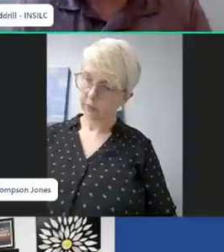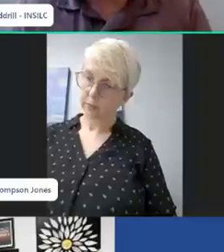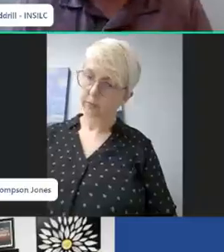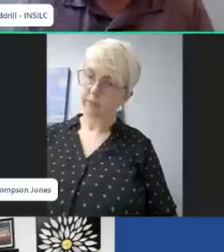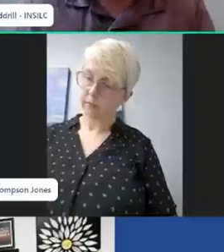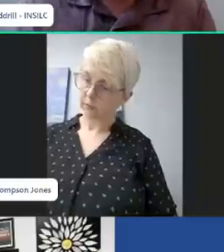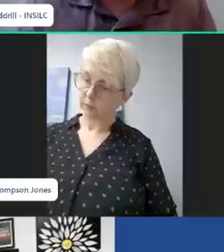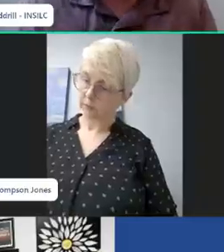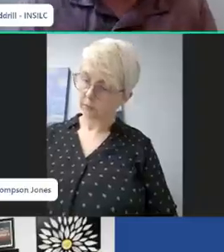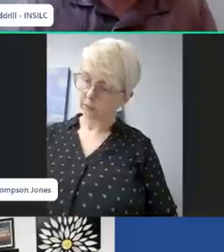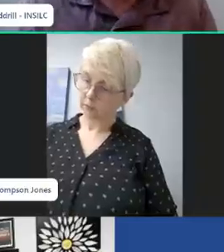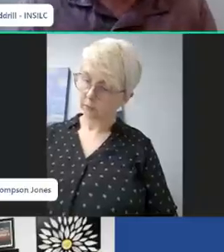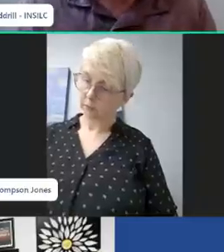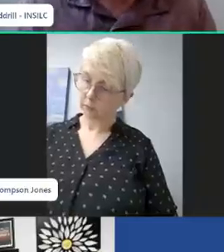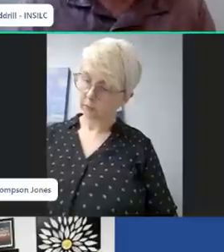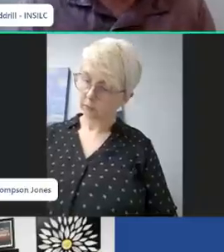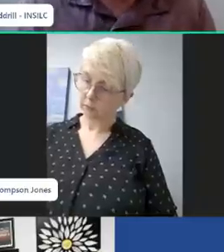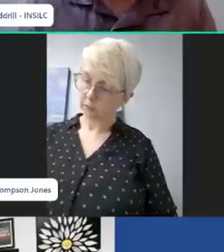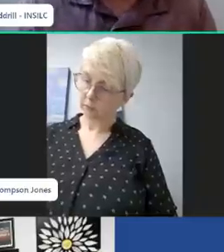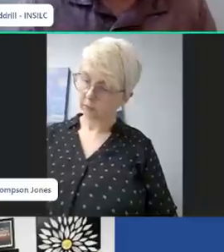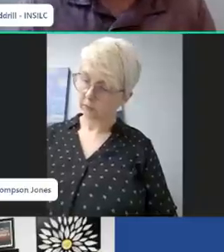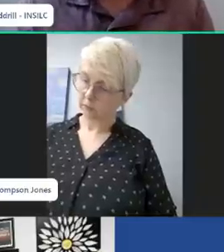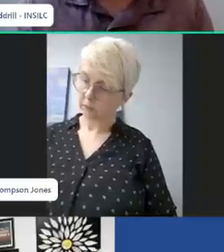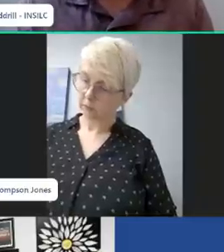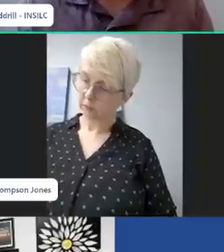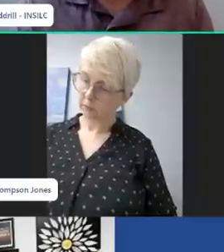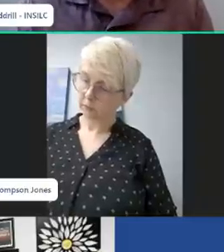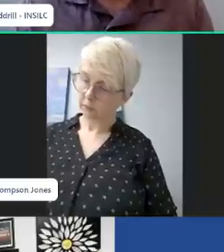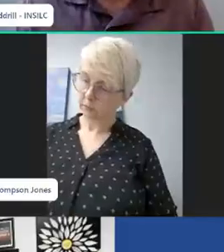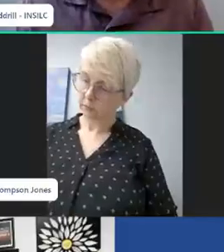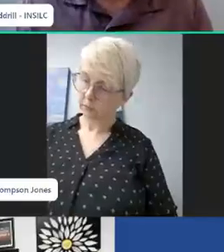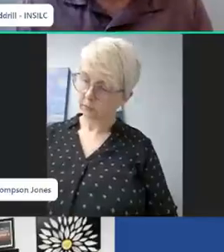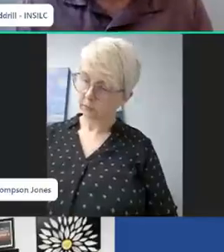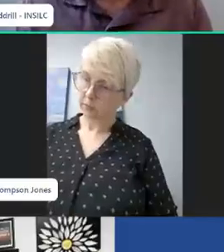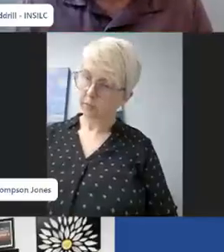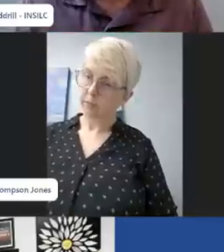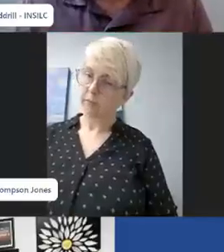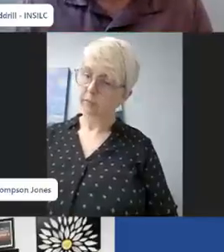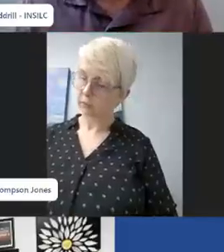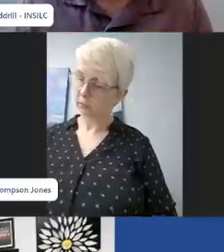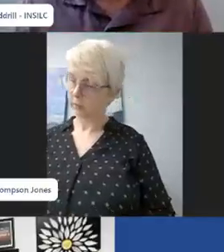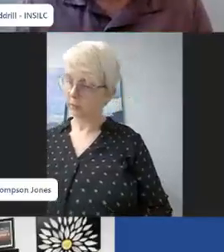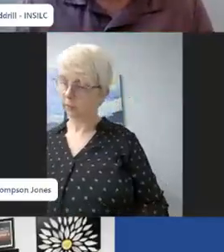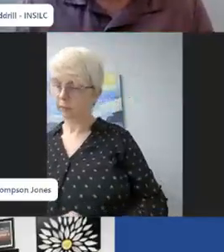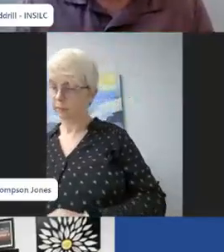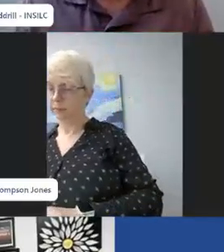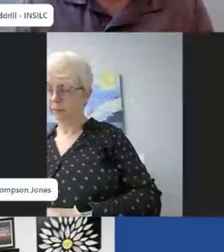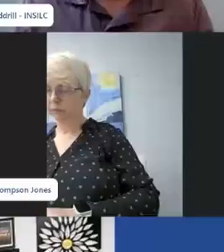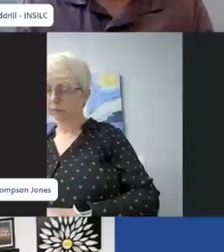Yes, Lisa should be set as the captioner. There's a stream link in the chat. Okay.